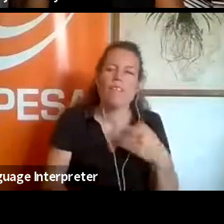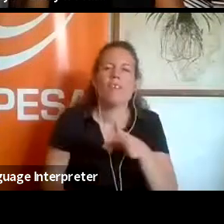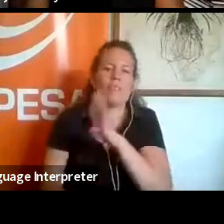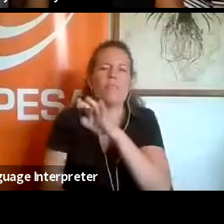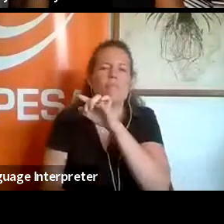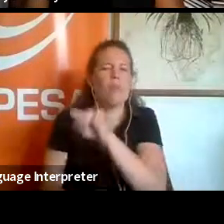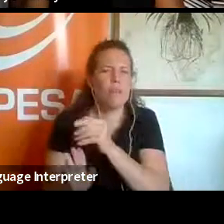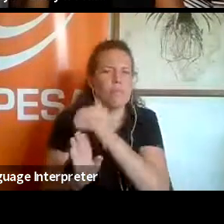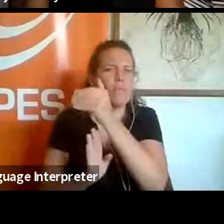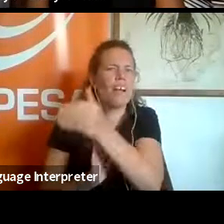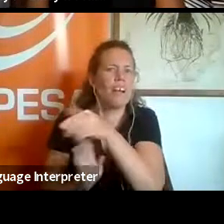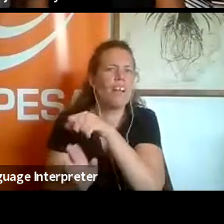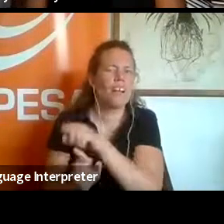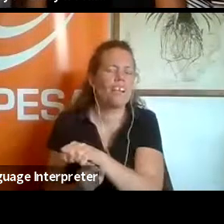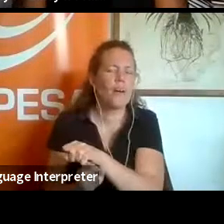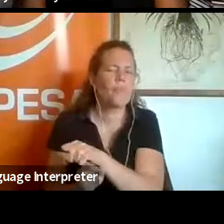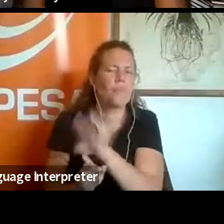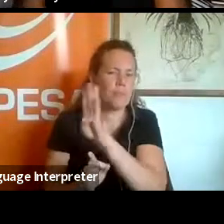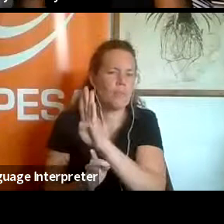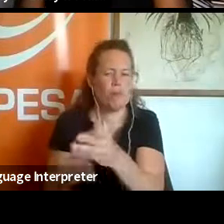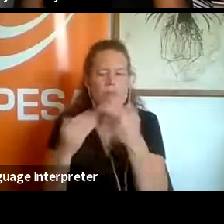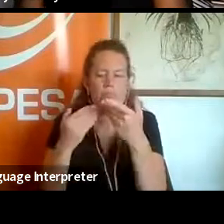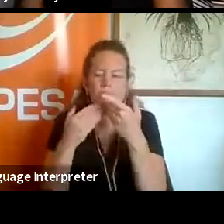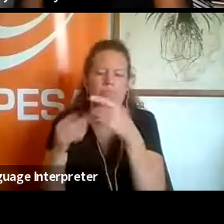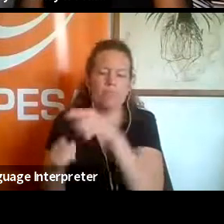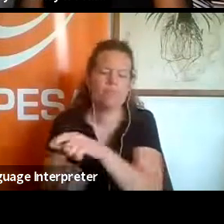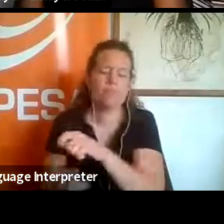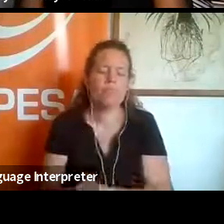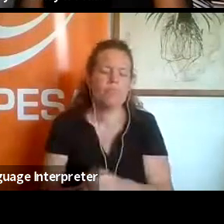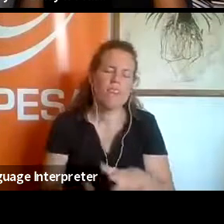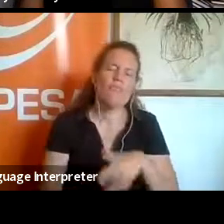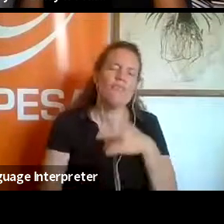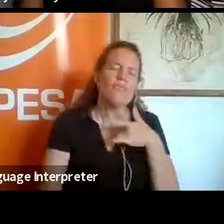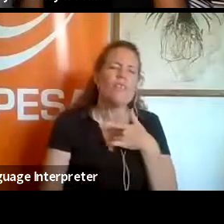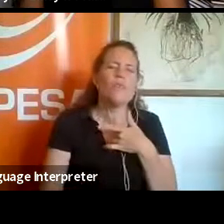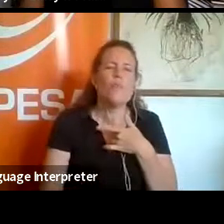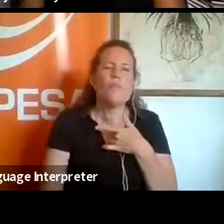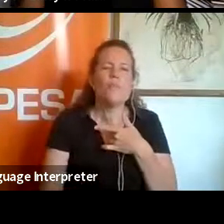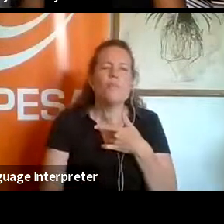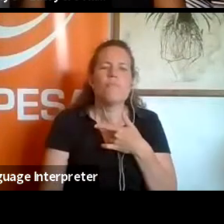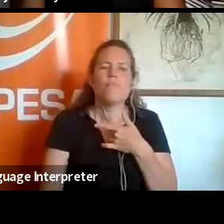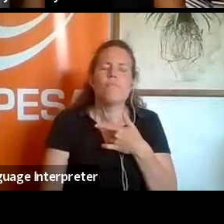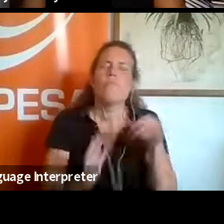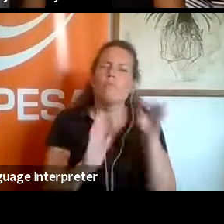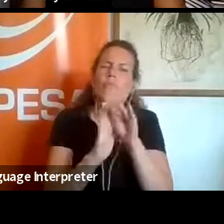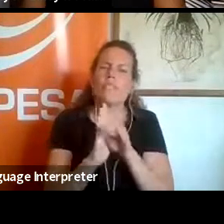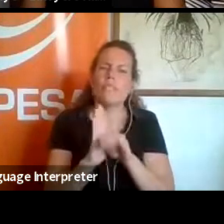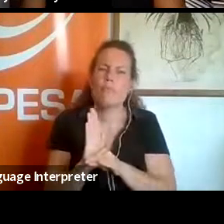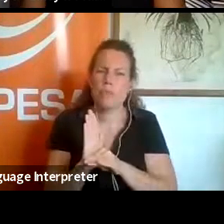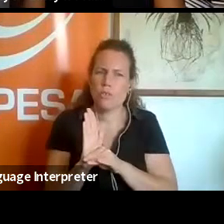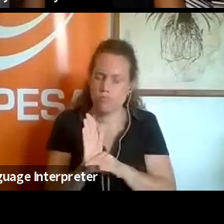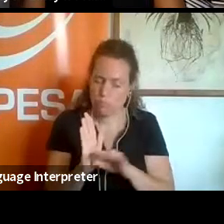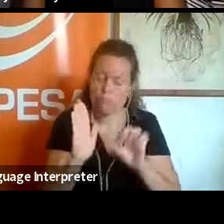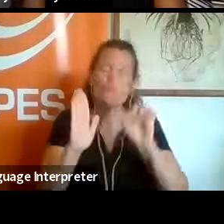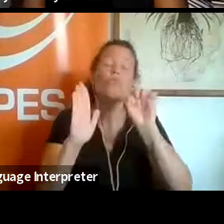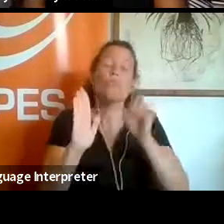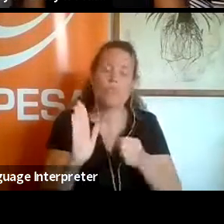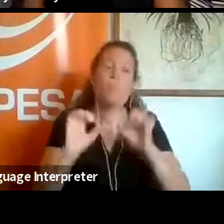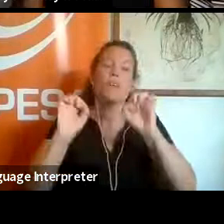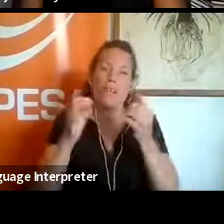when she's speaking. So I feel that, the principles have the possibility of